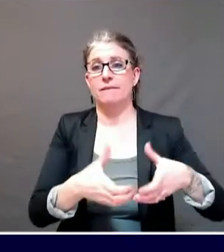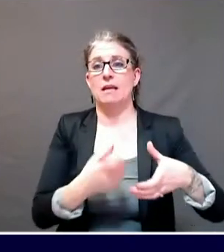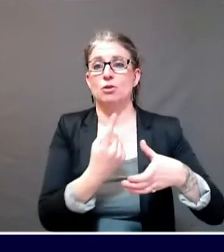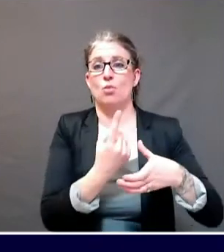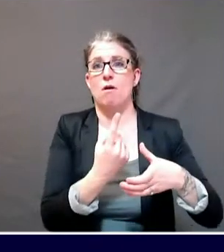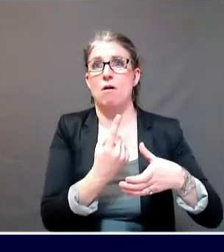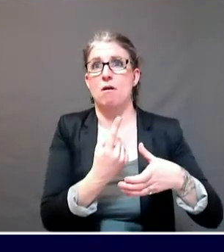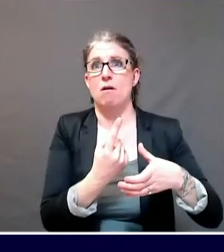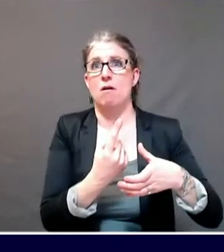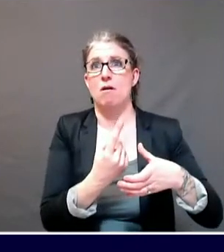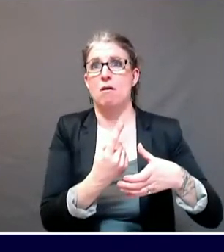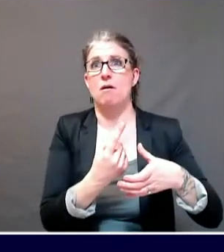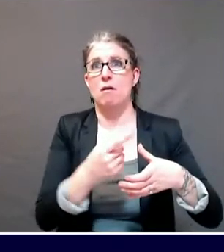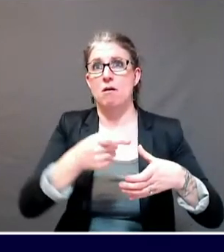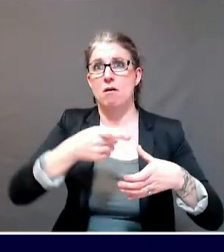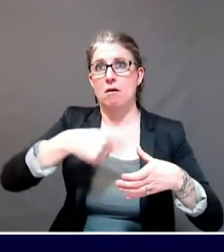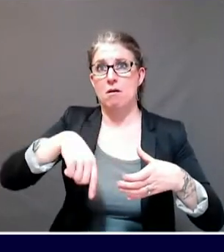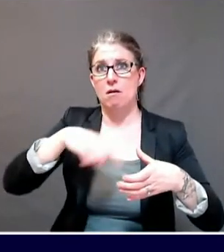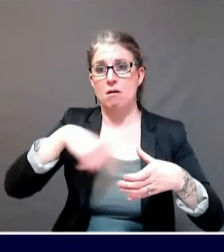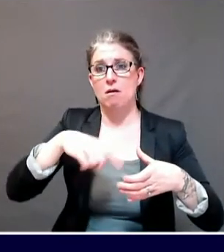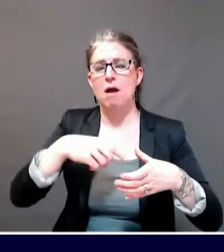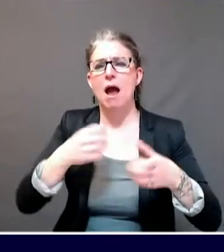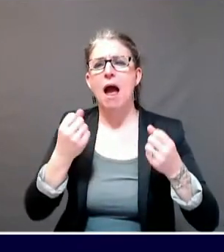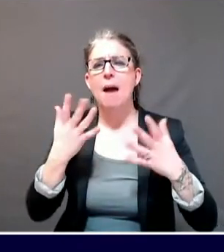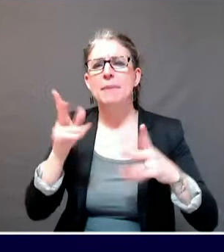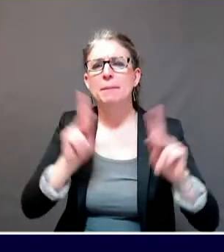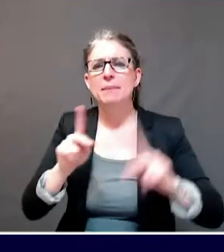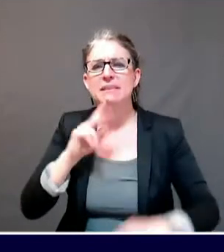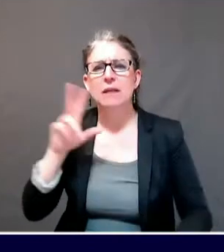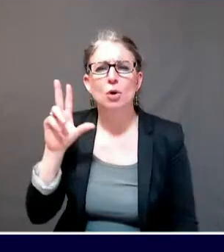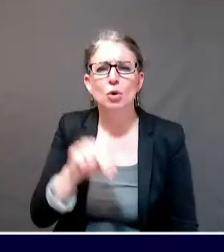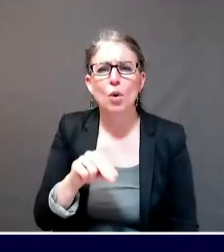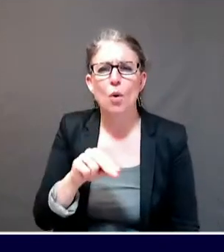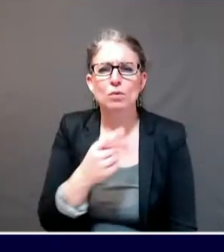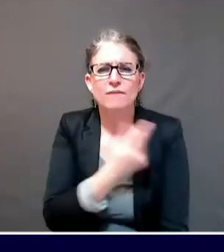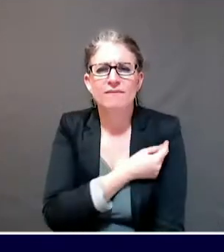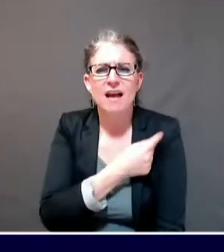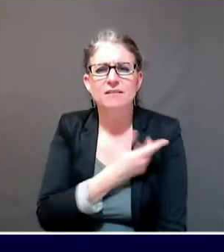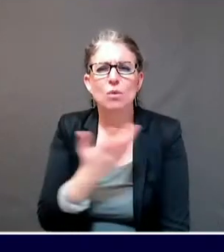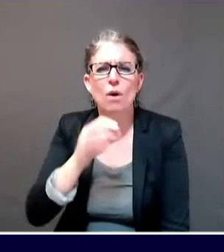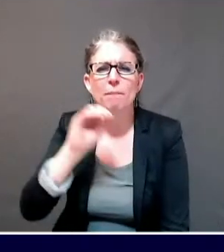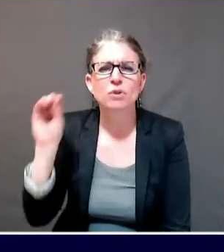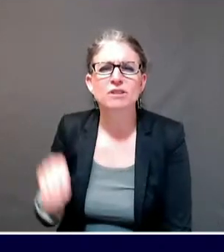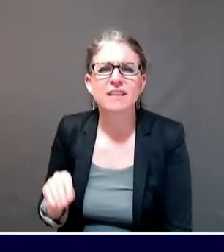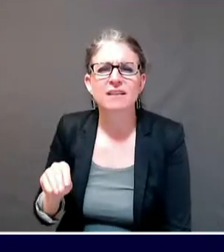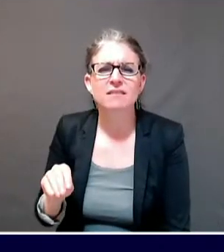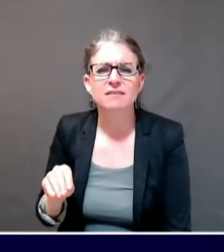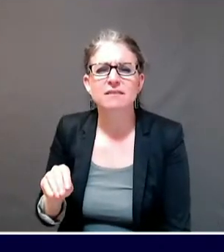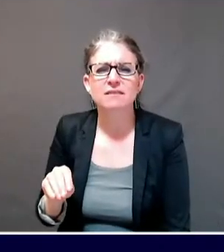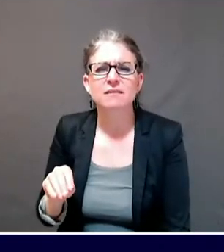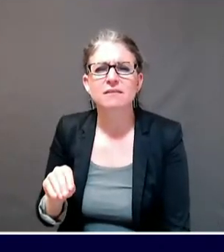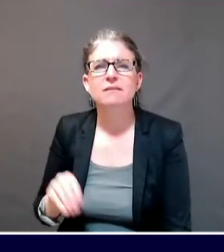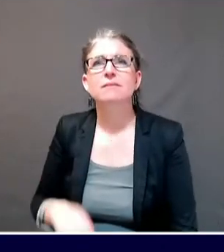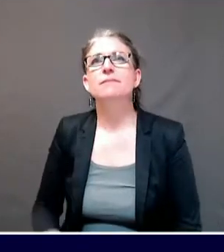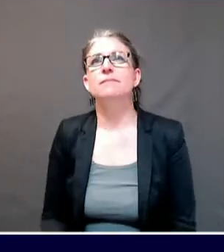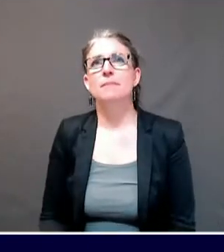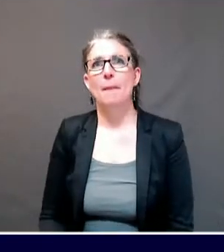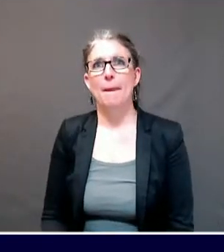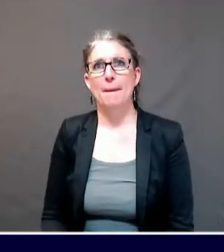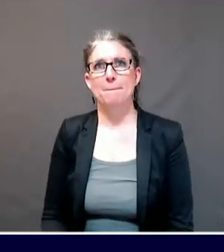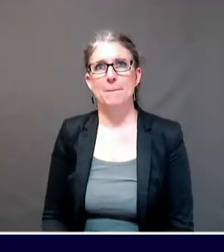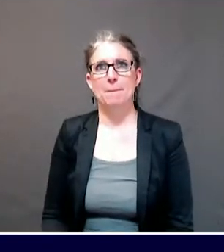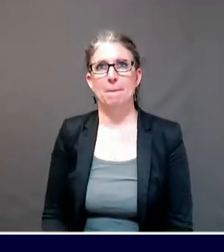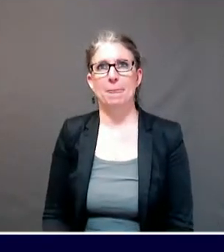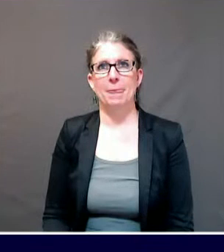getting the vaccine? Sure. So Bob, until we are through phase 1 and have the complete denominator